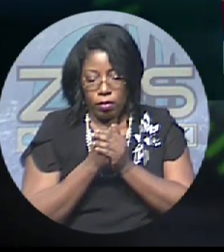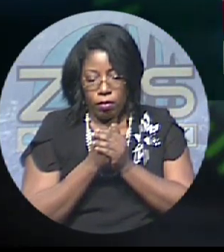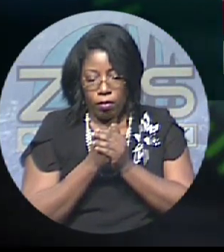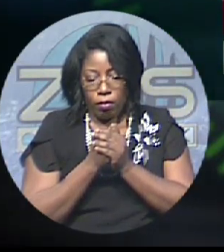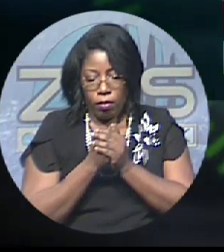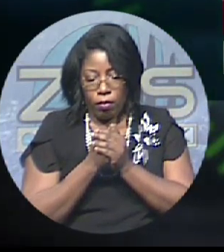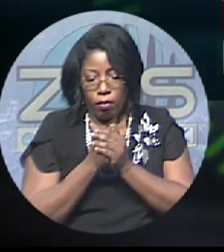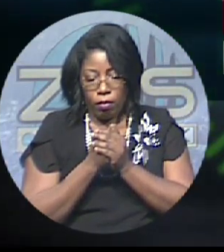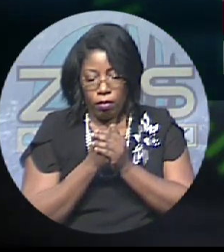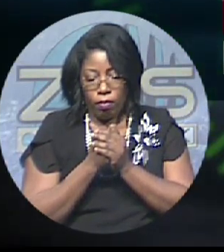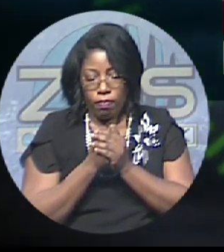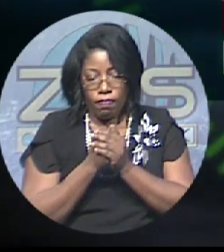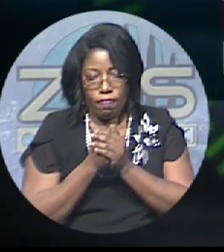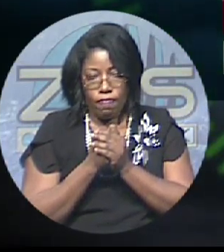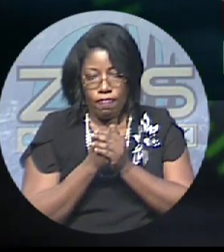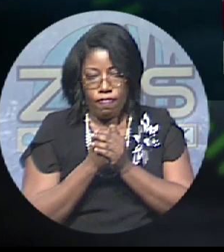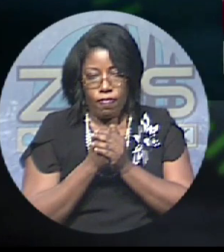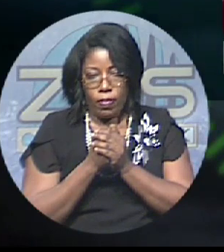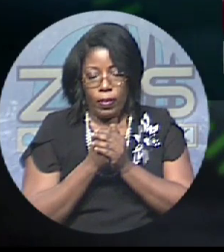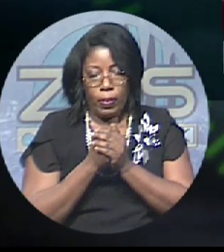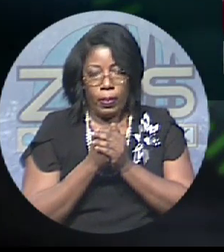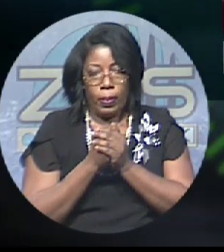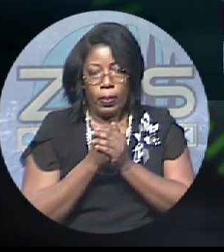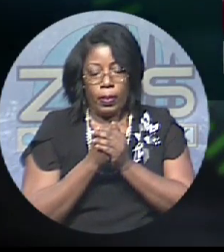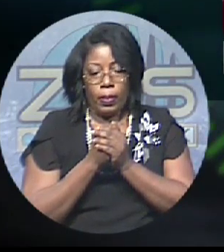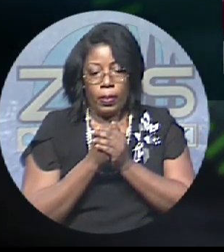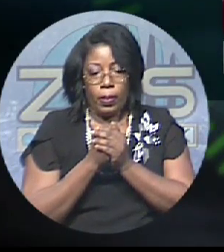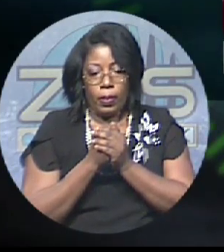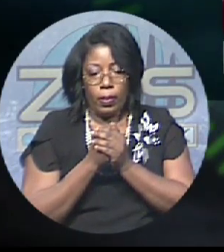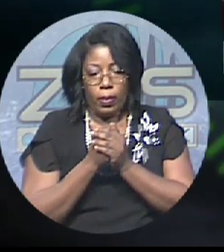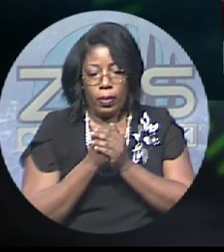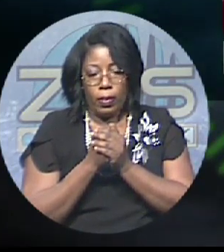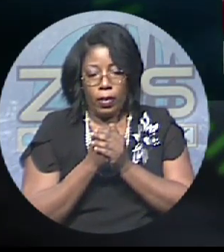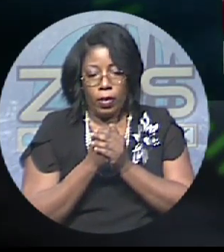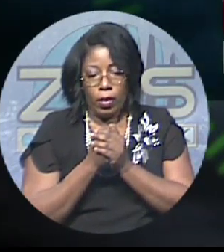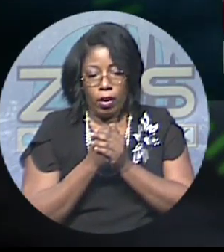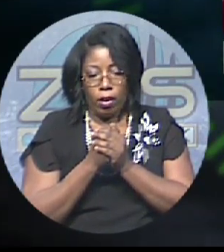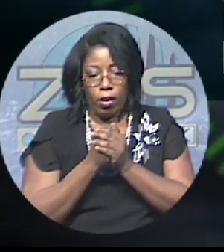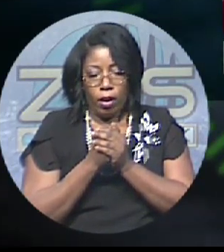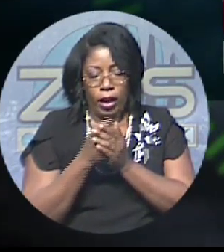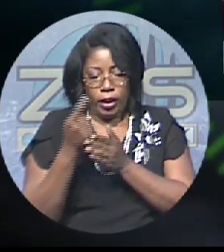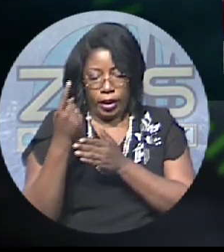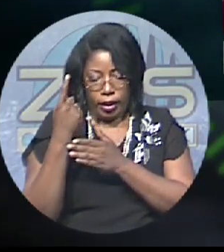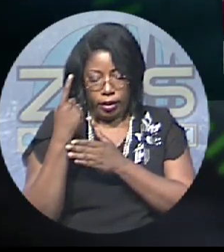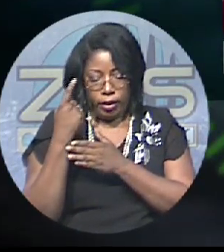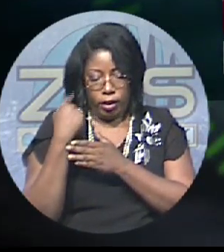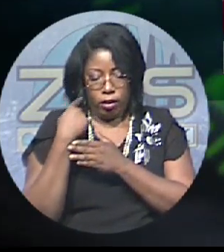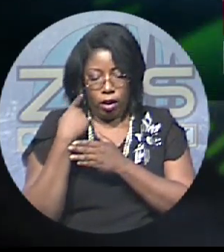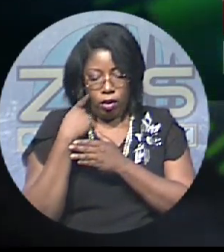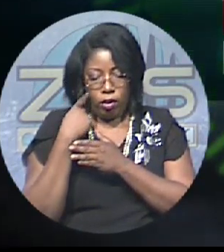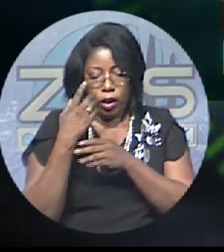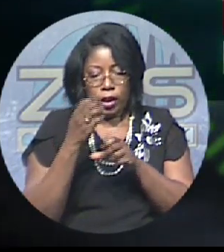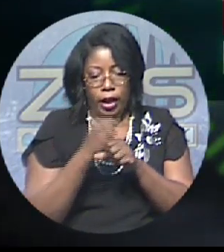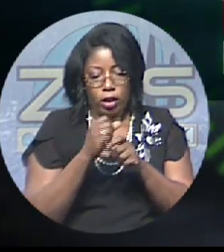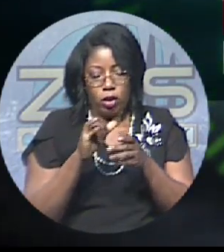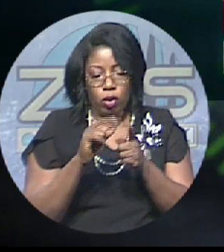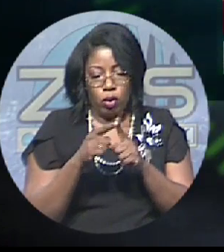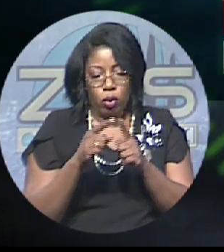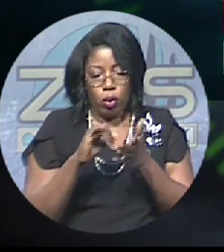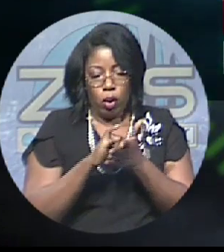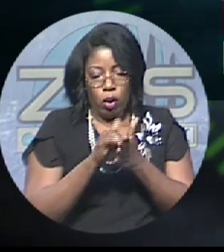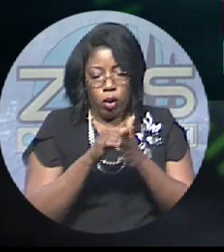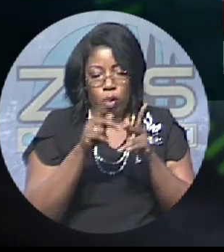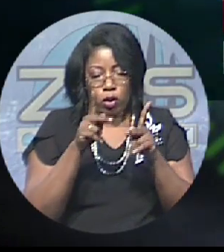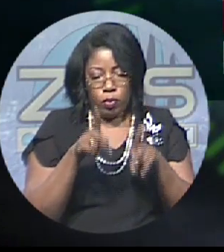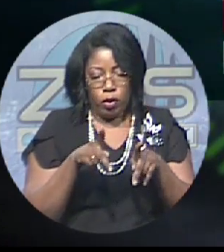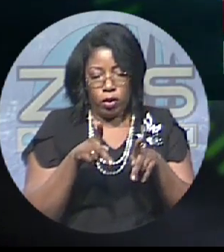administrator, along with social services and the other volunteers, will give to those persons, and they themselves will collect those items and they will carry it to their